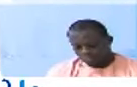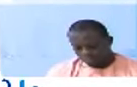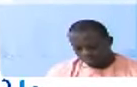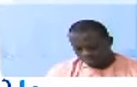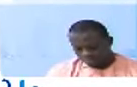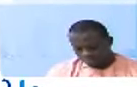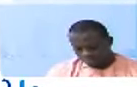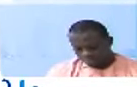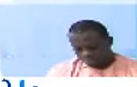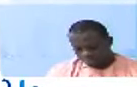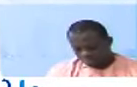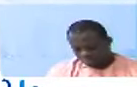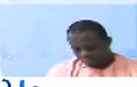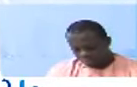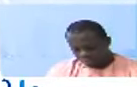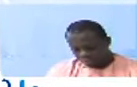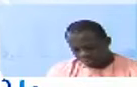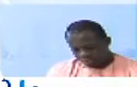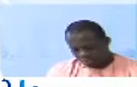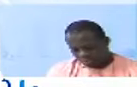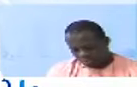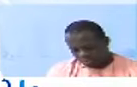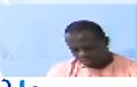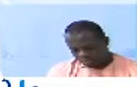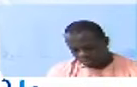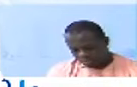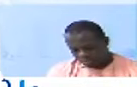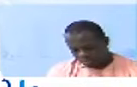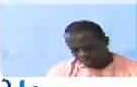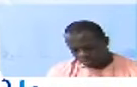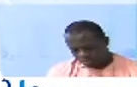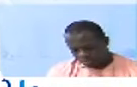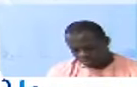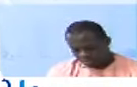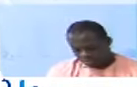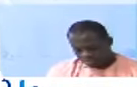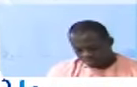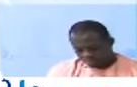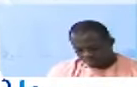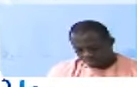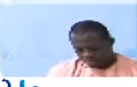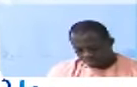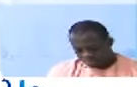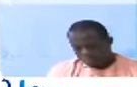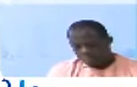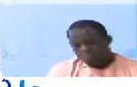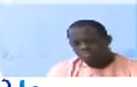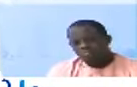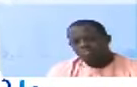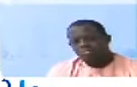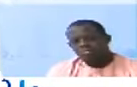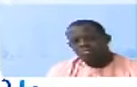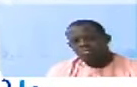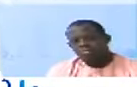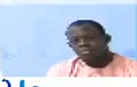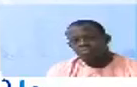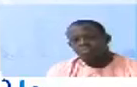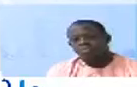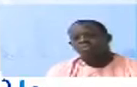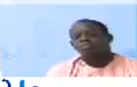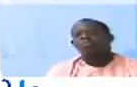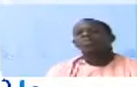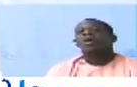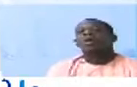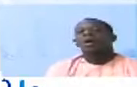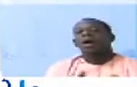li parlal siatale jama bi jang mawlu melo fam. There are many people who are beating and